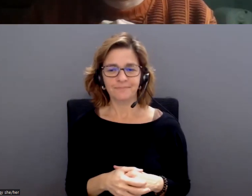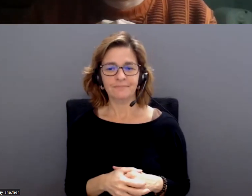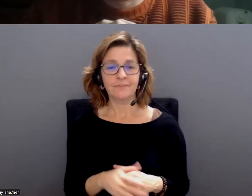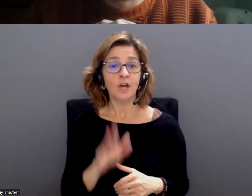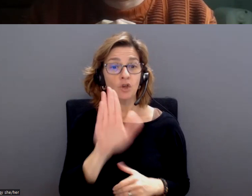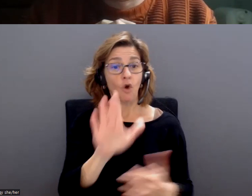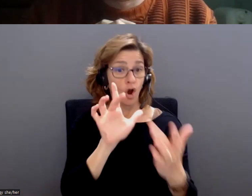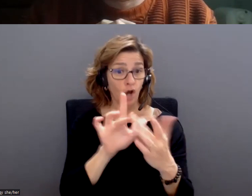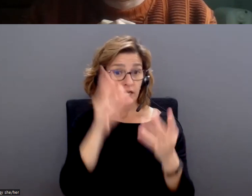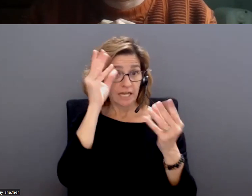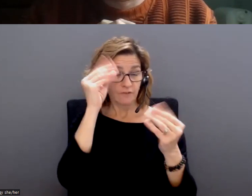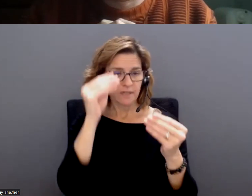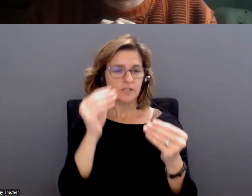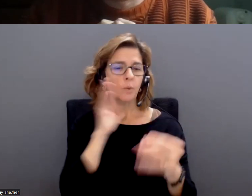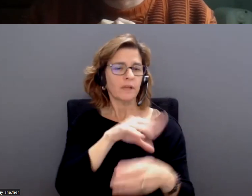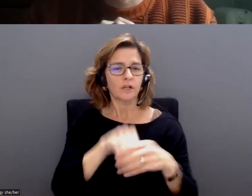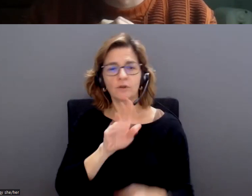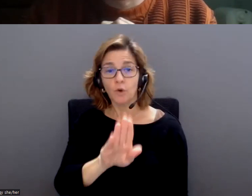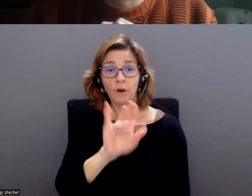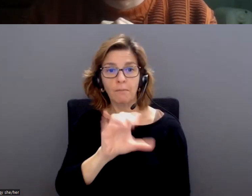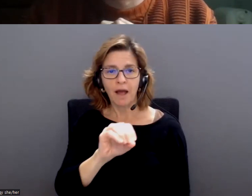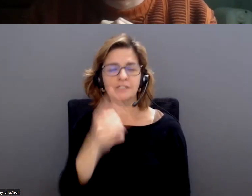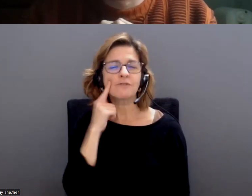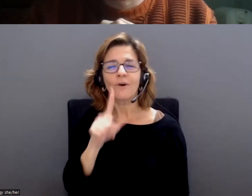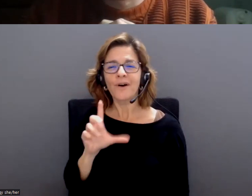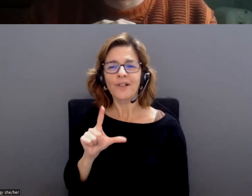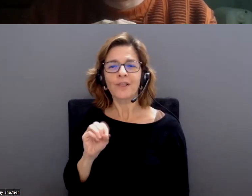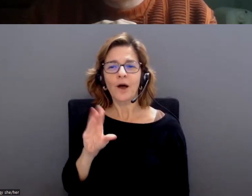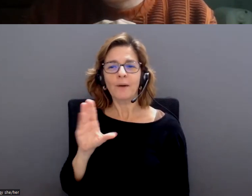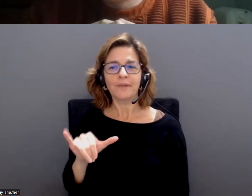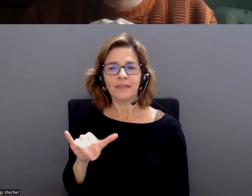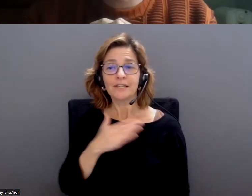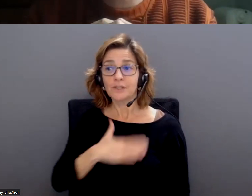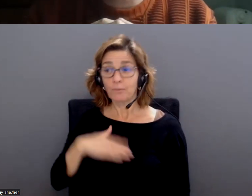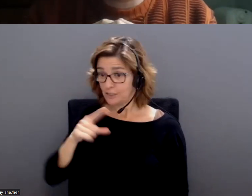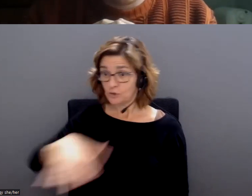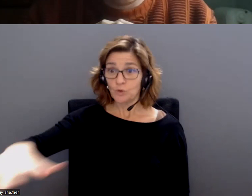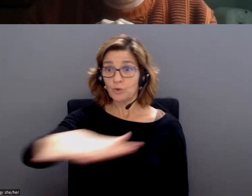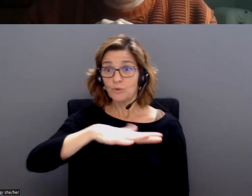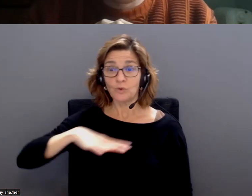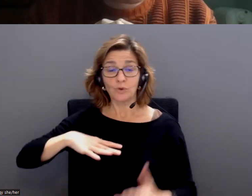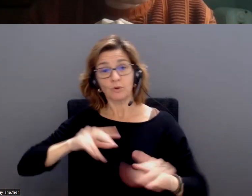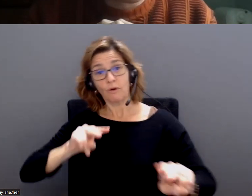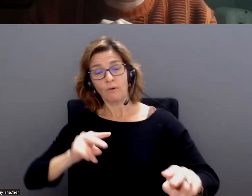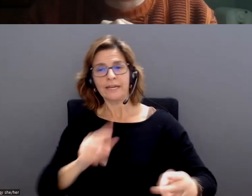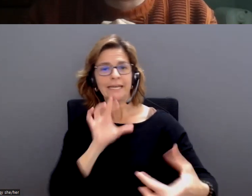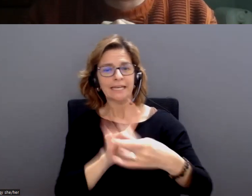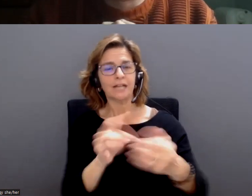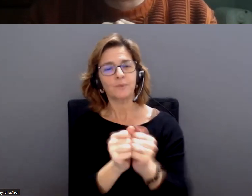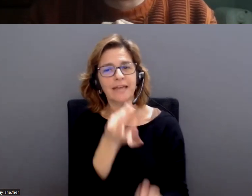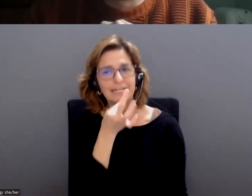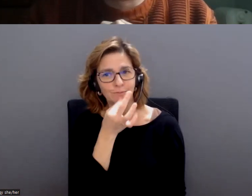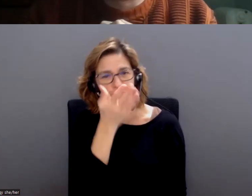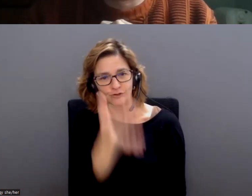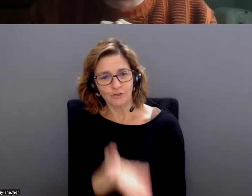contact information will be in your bios in the lobby, so please reach out, connect with these two experts. And thanks again, and everyone who